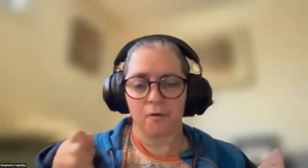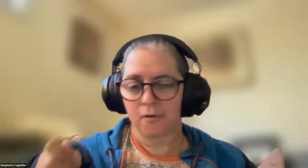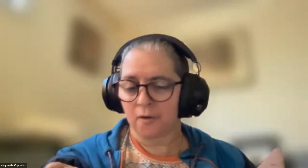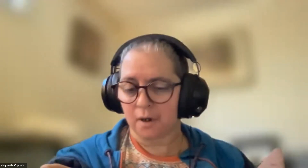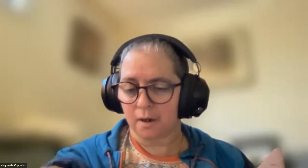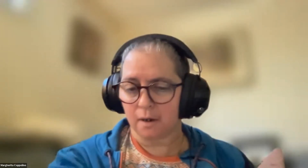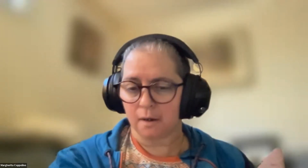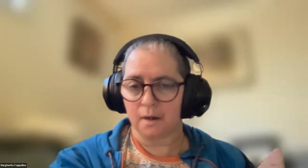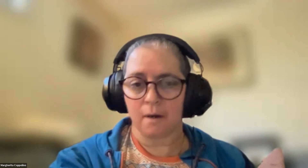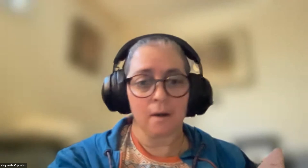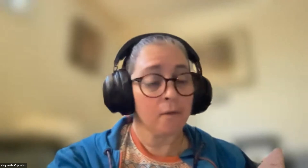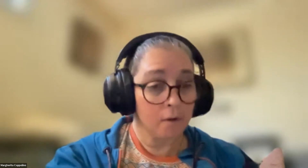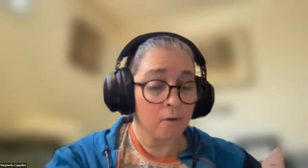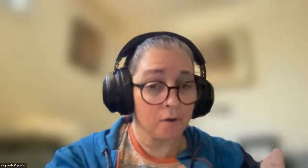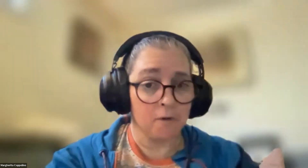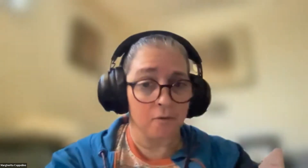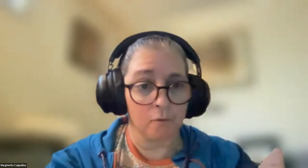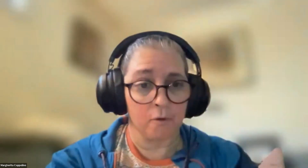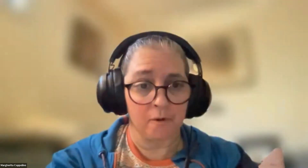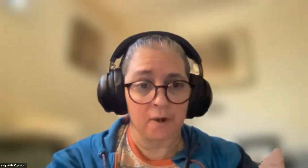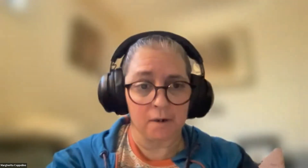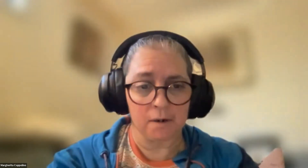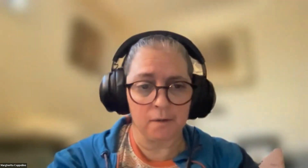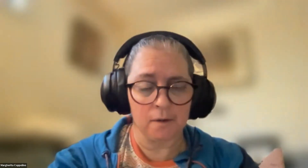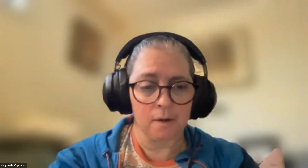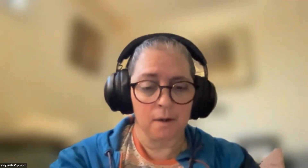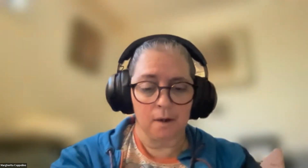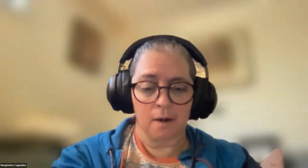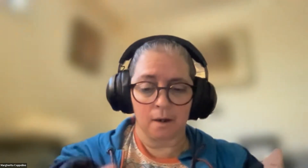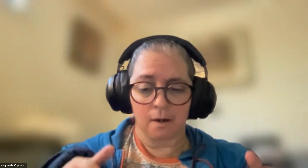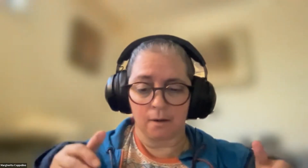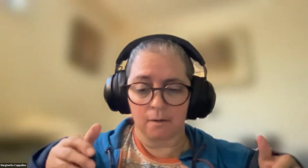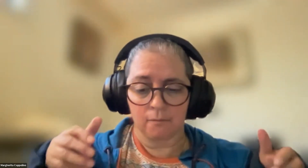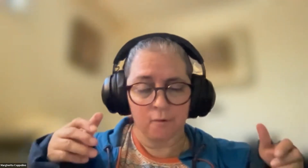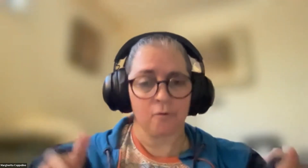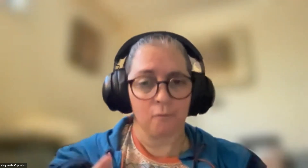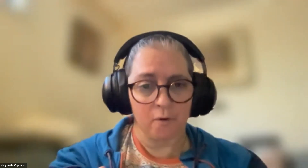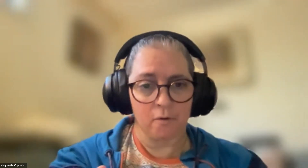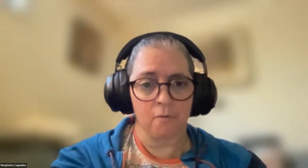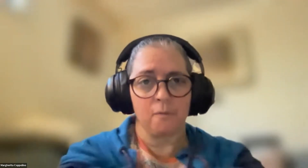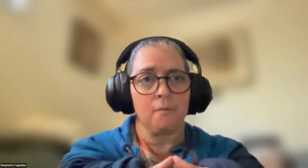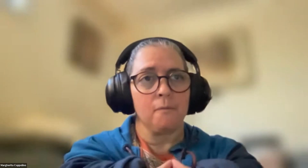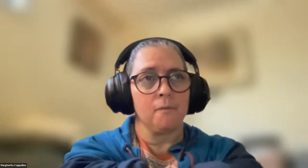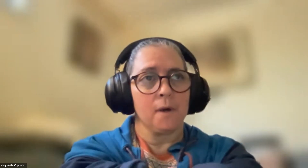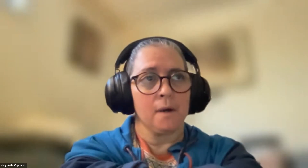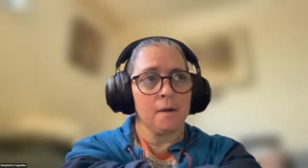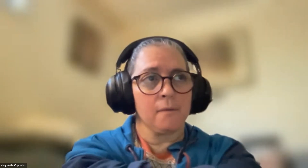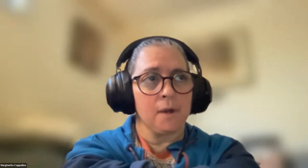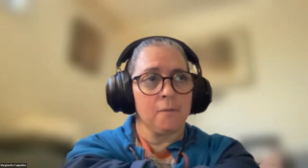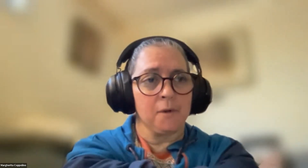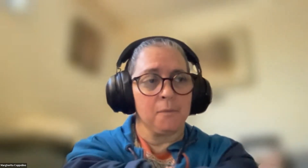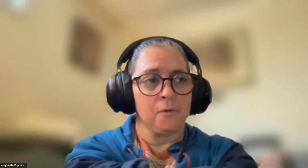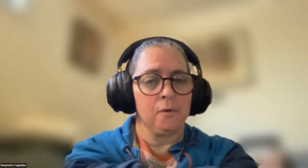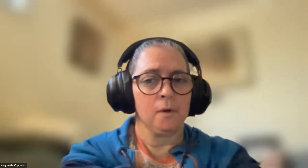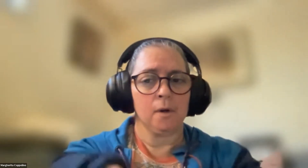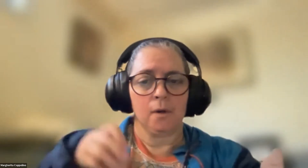want to finish to say thank you so much to all the presenters. Just want to say